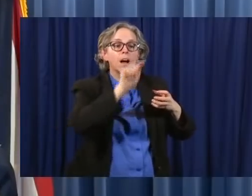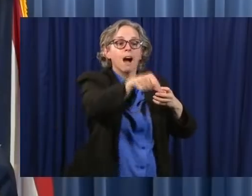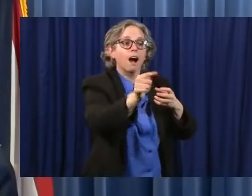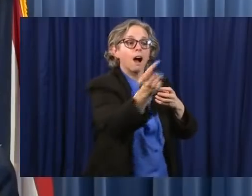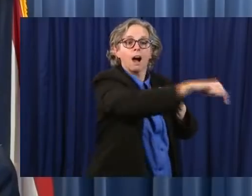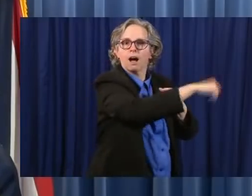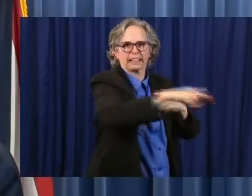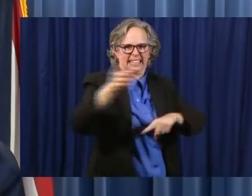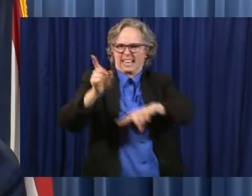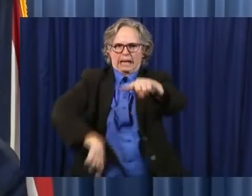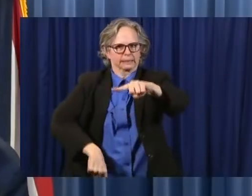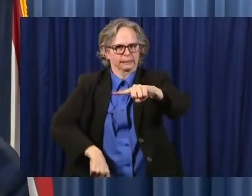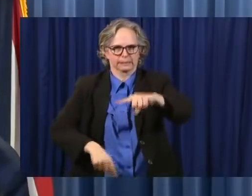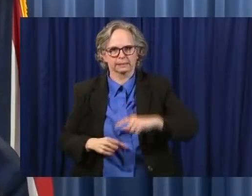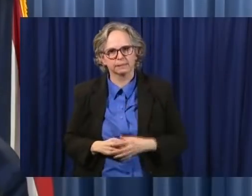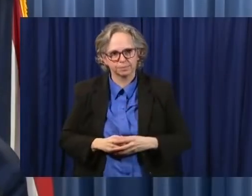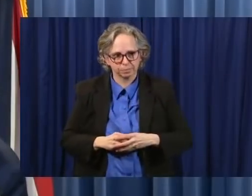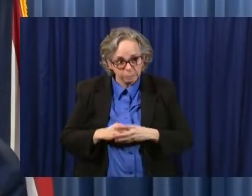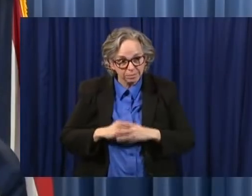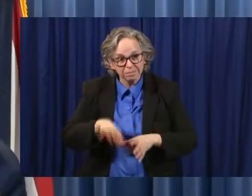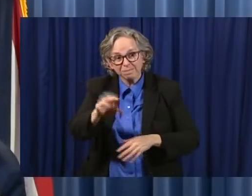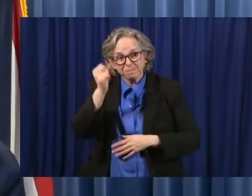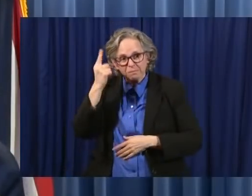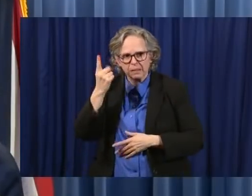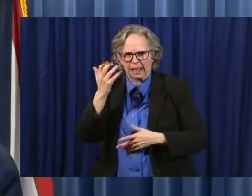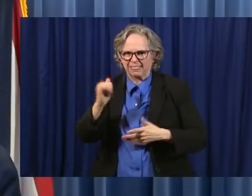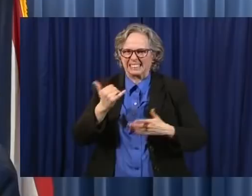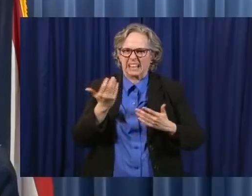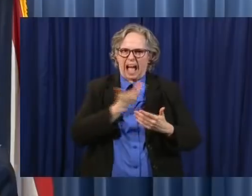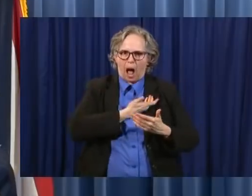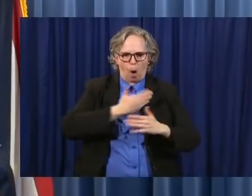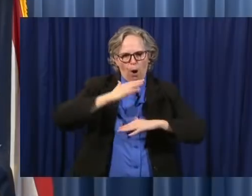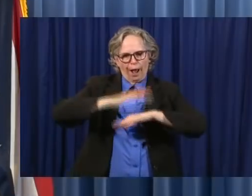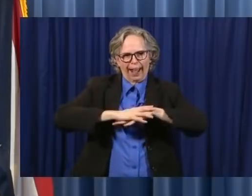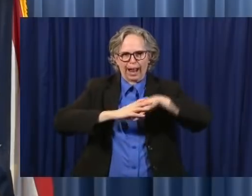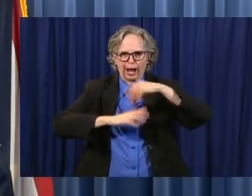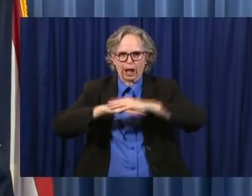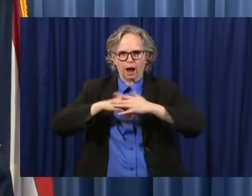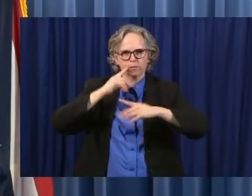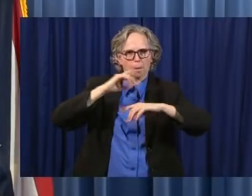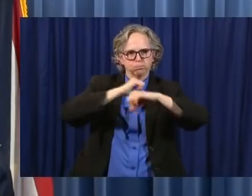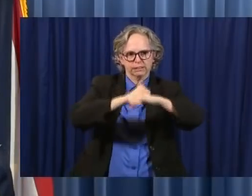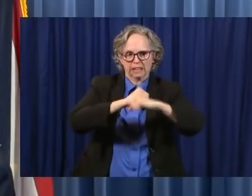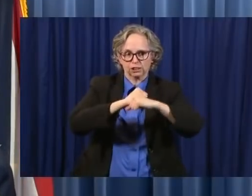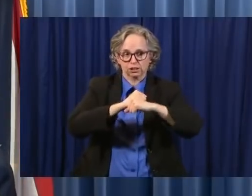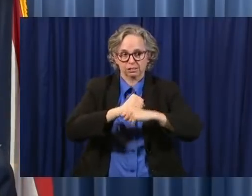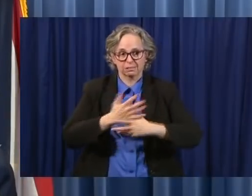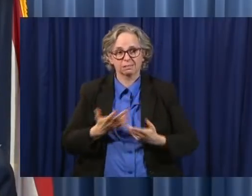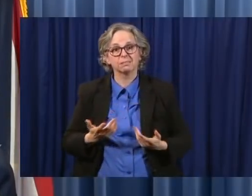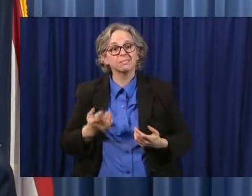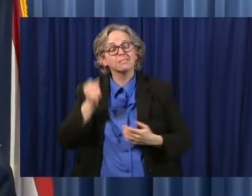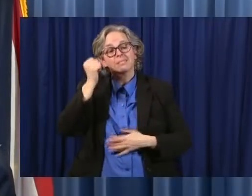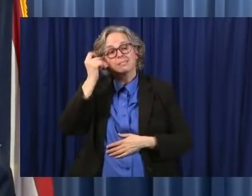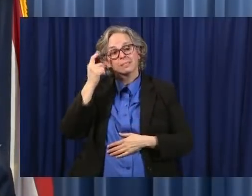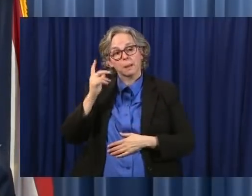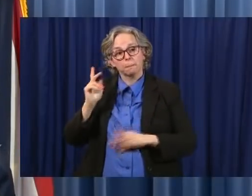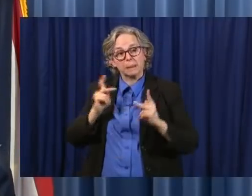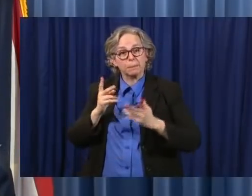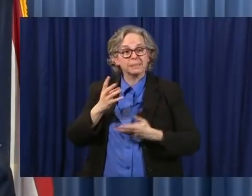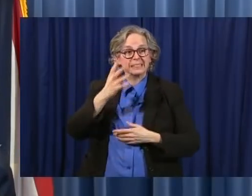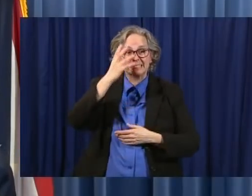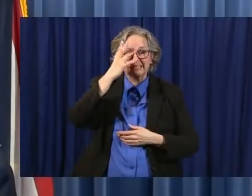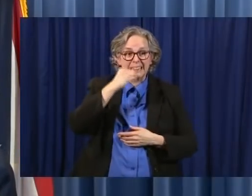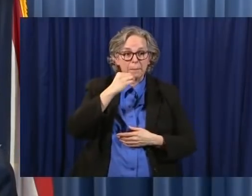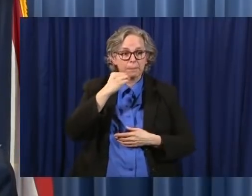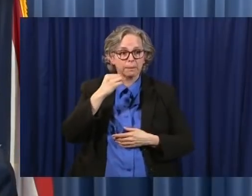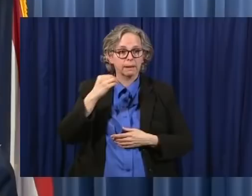have layered on over time. I mean, we started having people sleep head to foot. That was another way to get literally their mouths